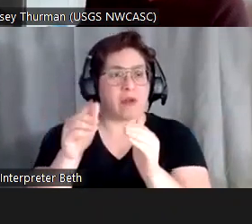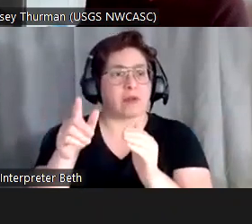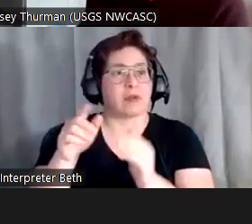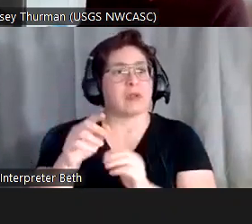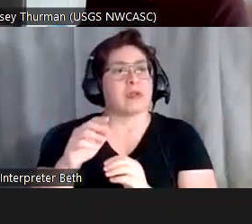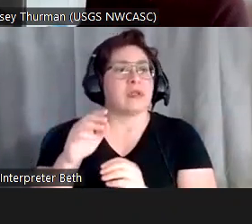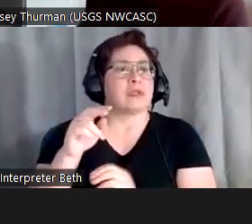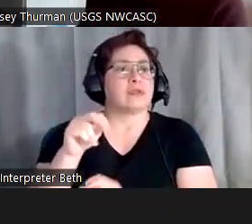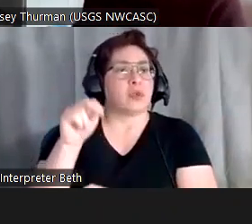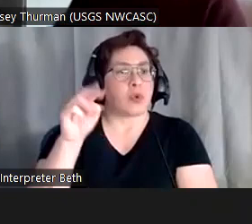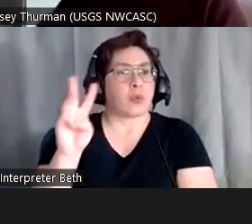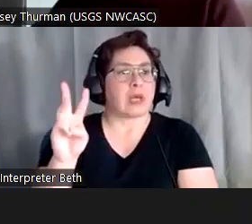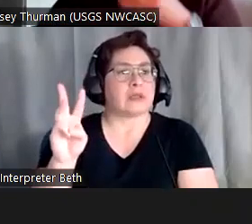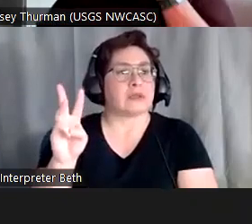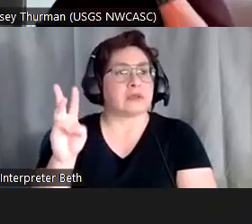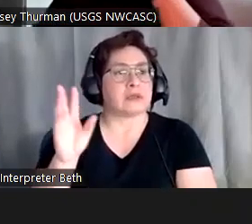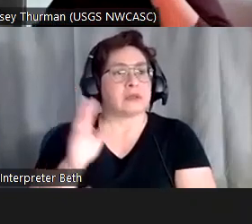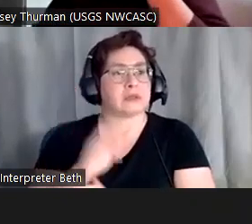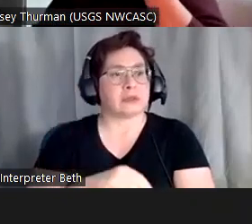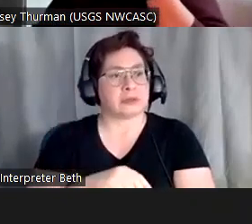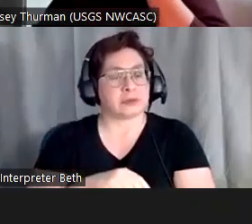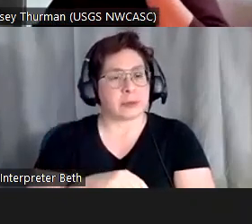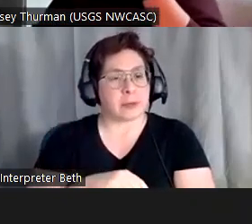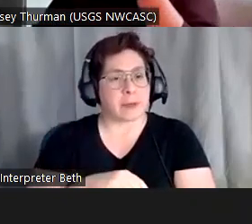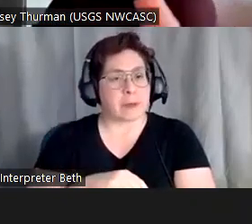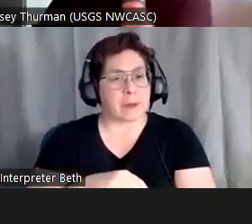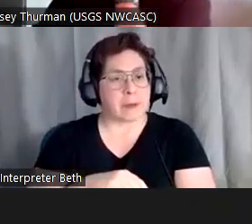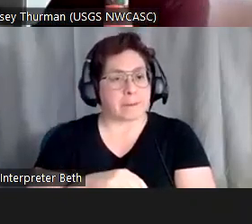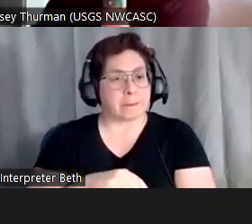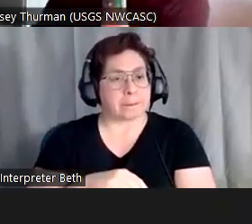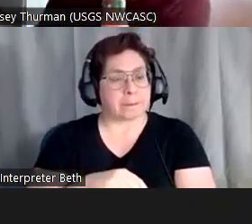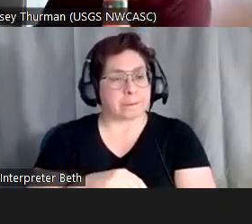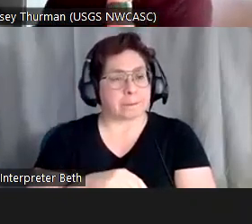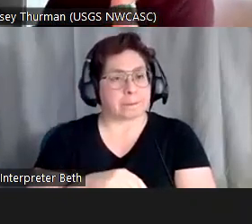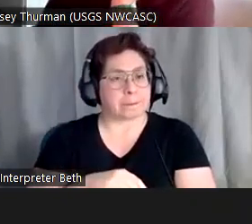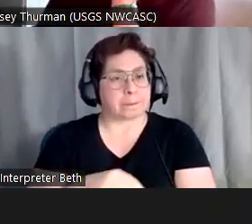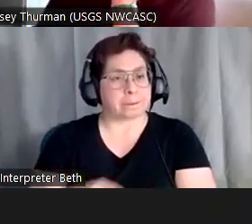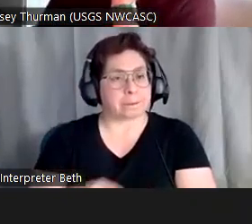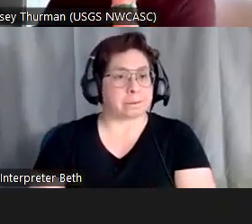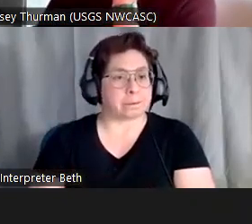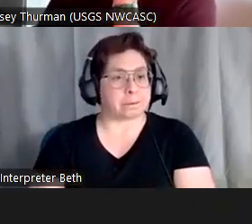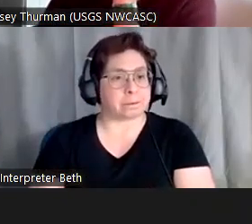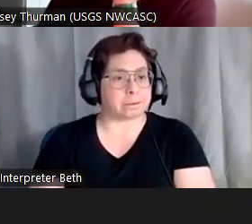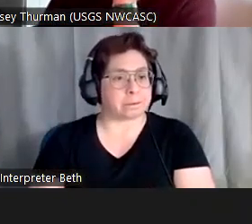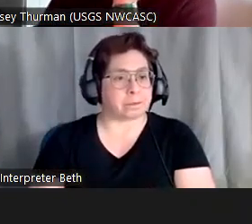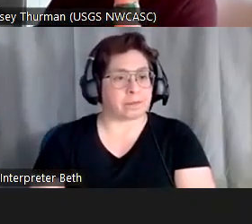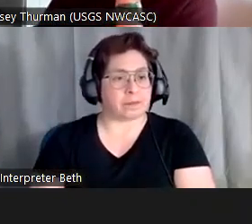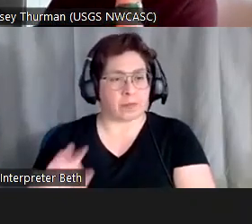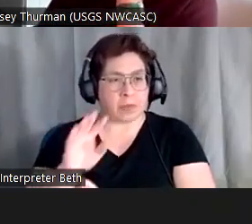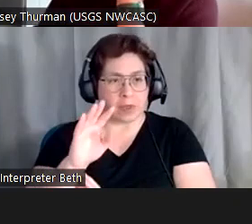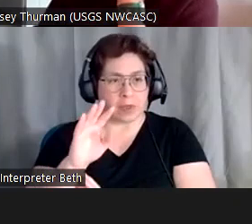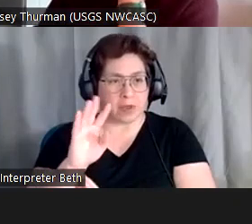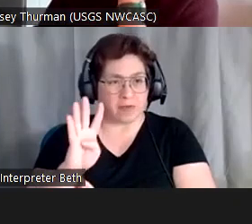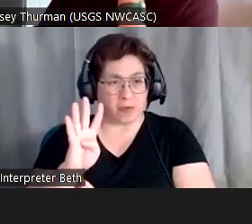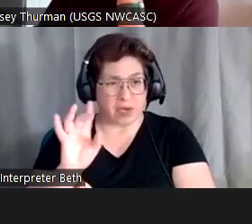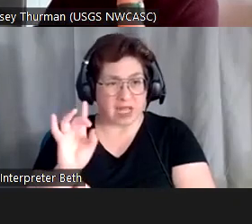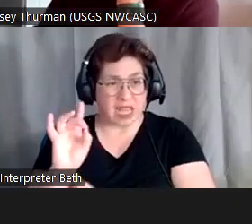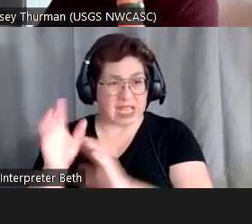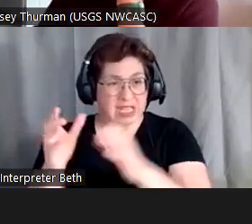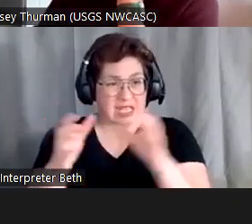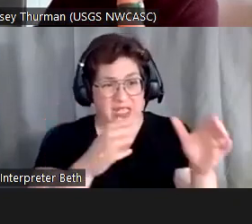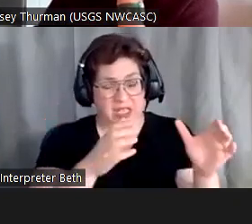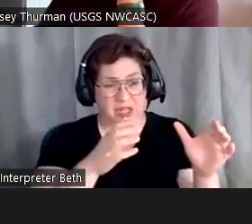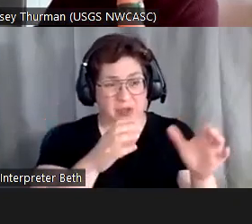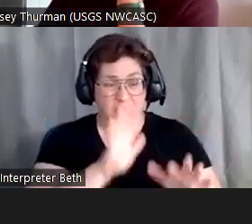Northwest Climate Science Center. So, but are these 48 species throughout